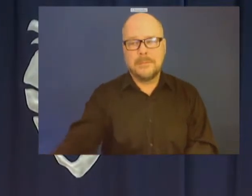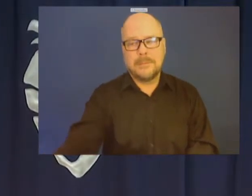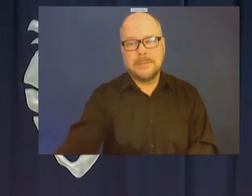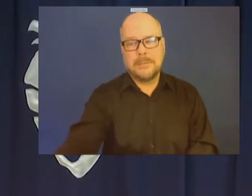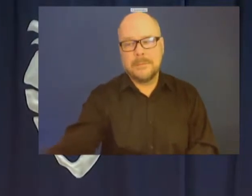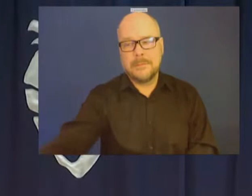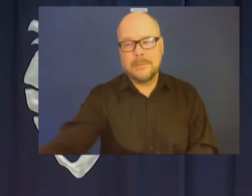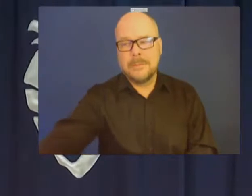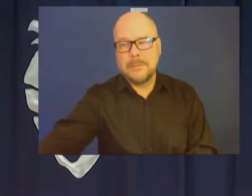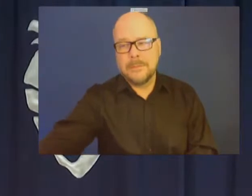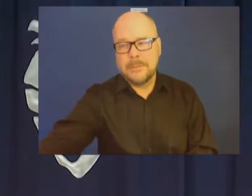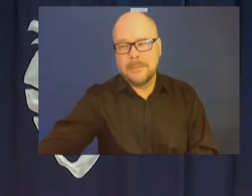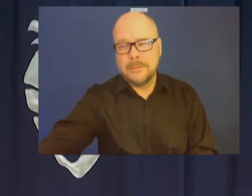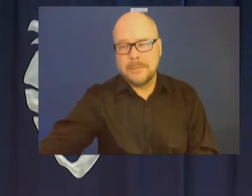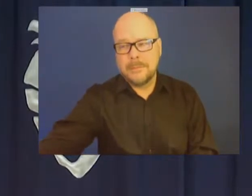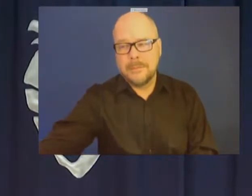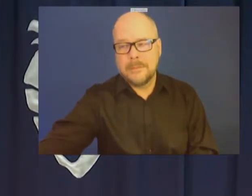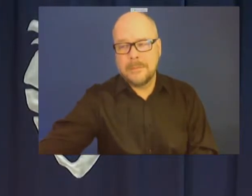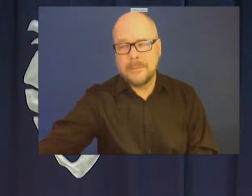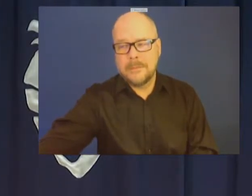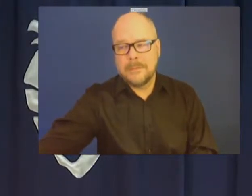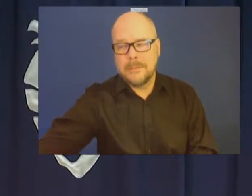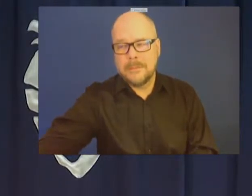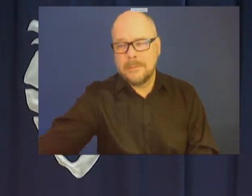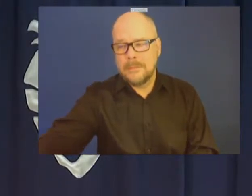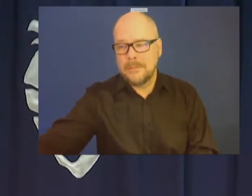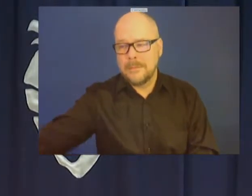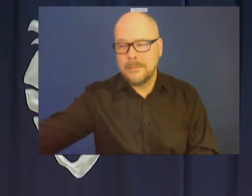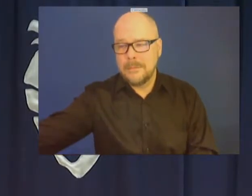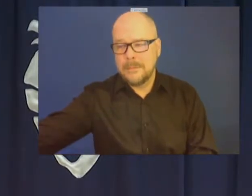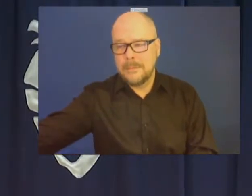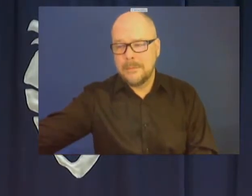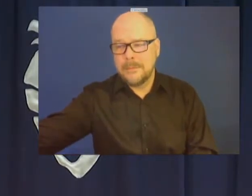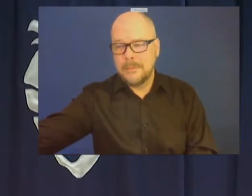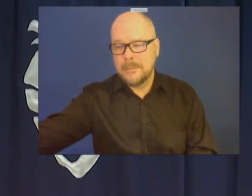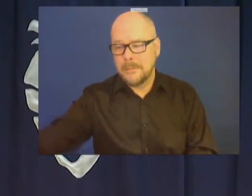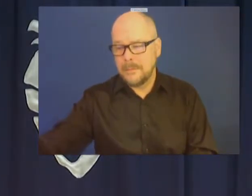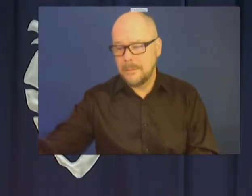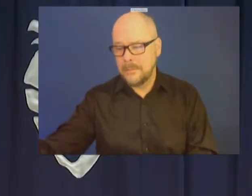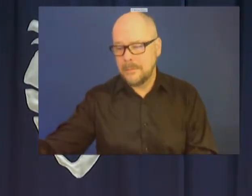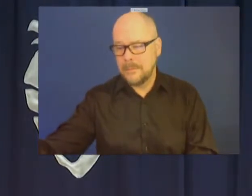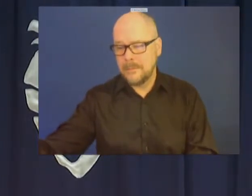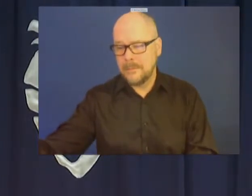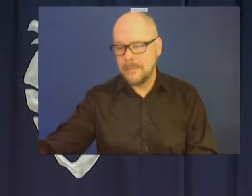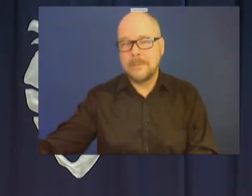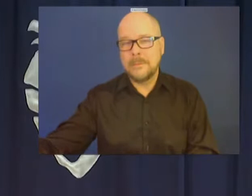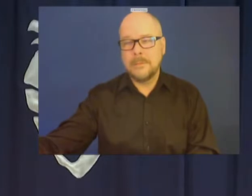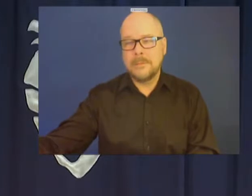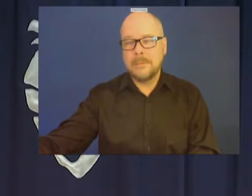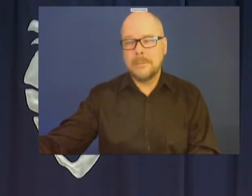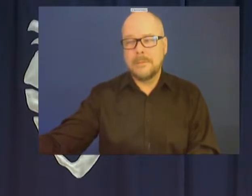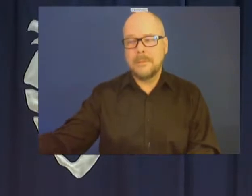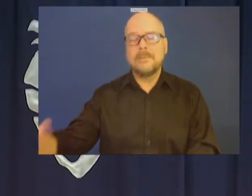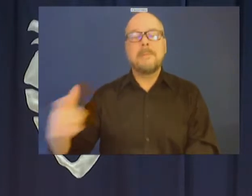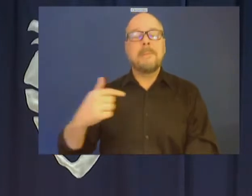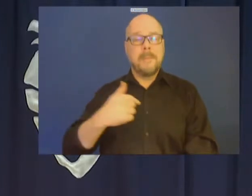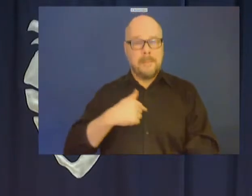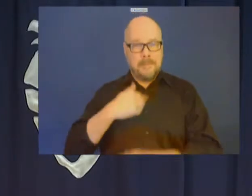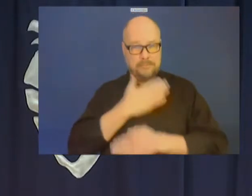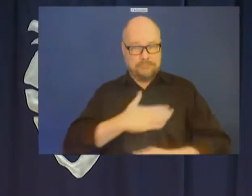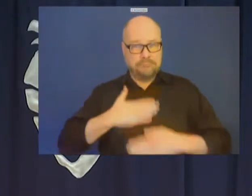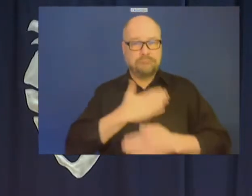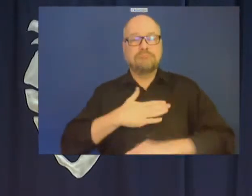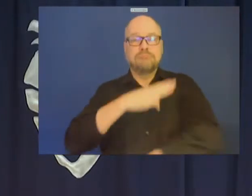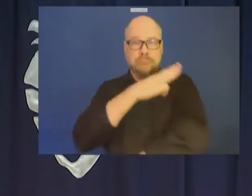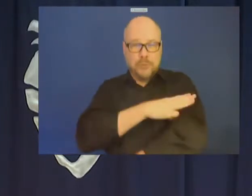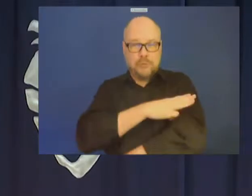Good morning. My name is Shane Edmonds, and it has been my pleasure to serve as the Recruit Training Sergeant for the 185th